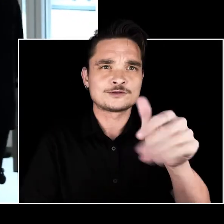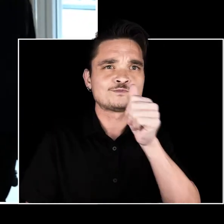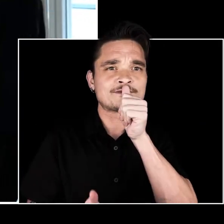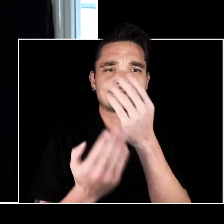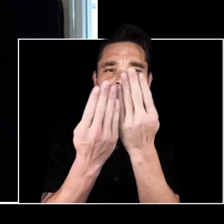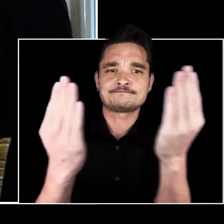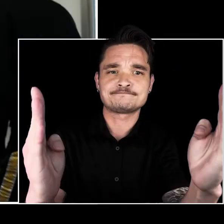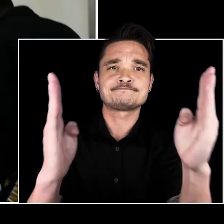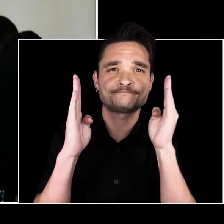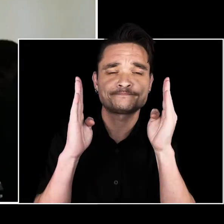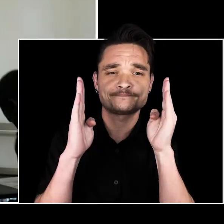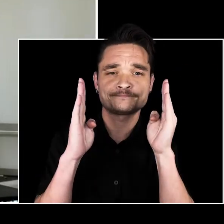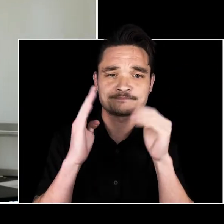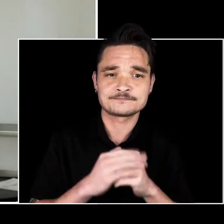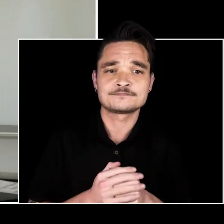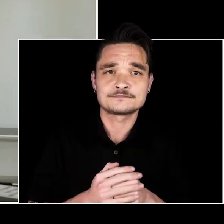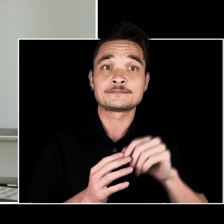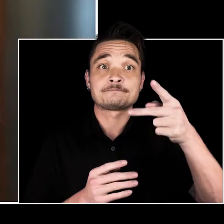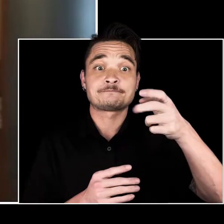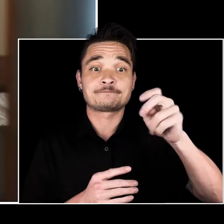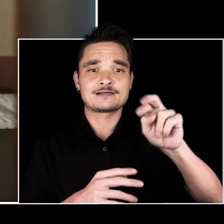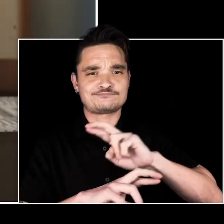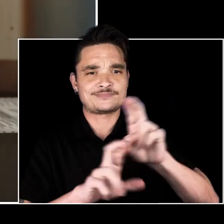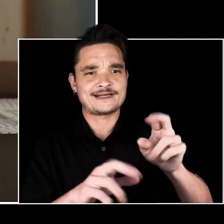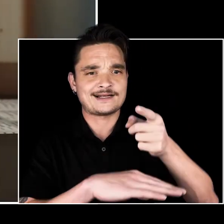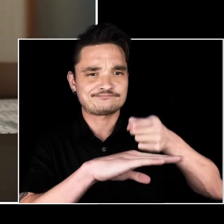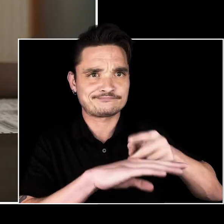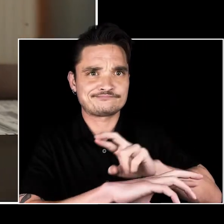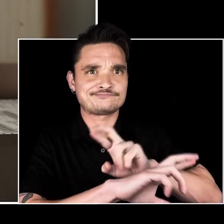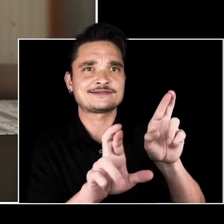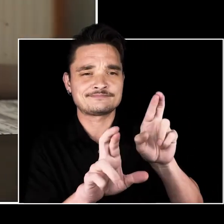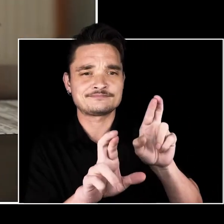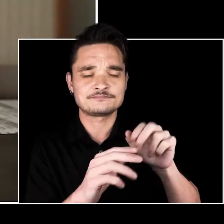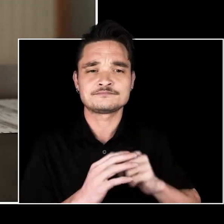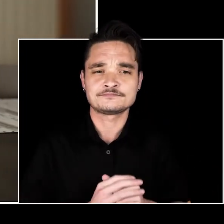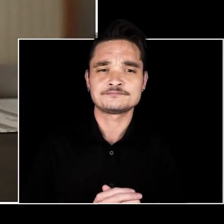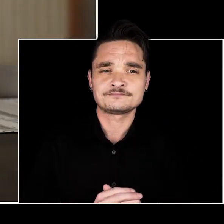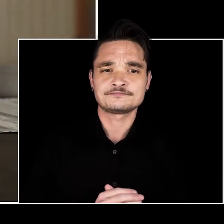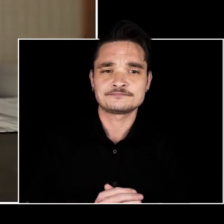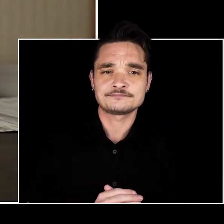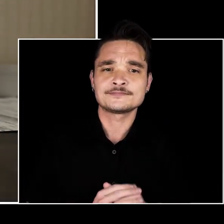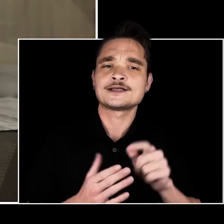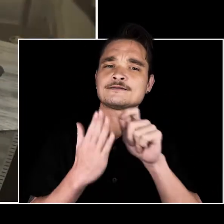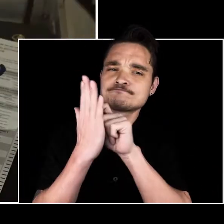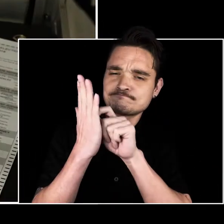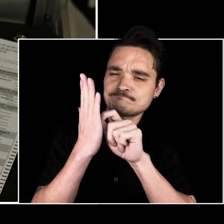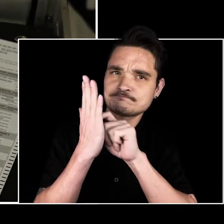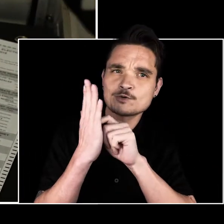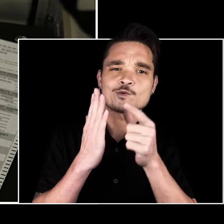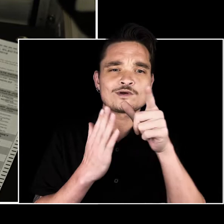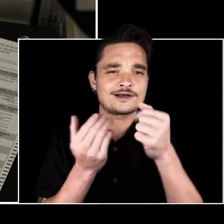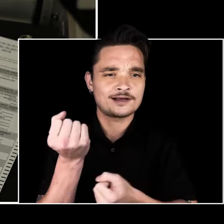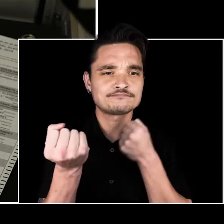paper ballot to one of the privacy booths. There will be a pen in the booth for you to mark your ballot with. Fill